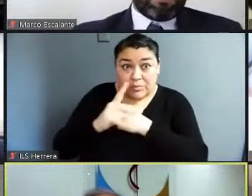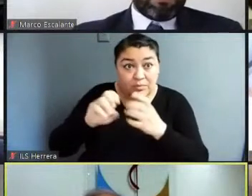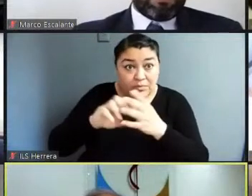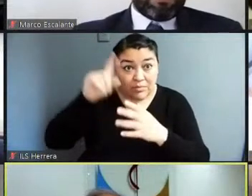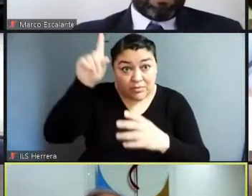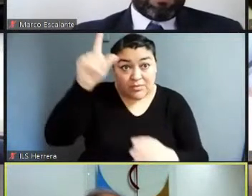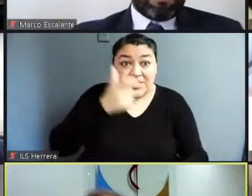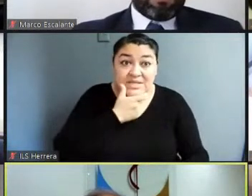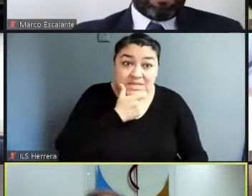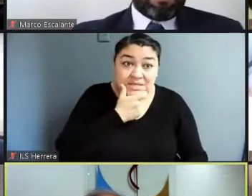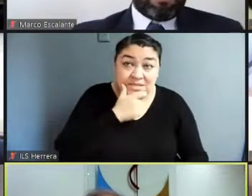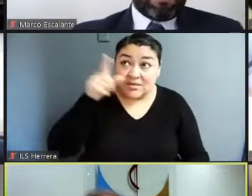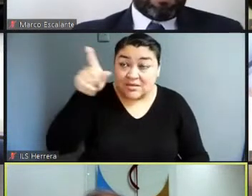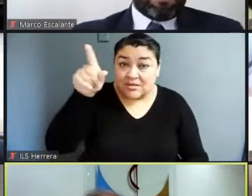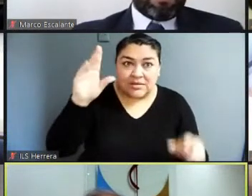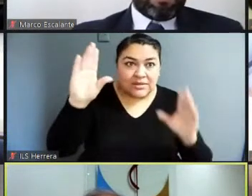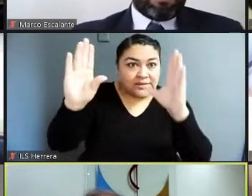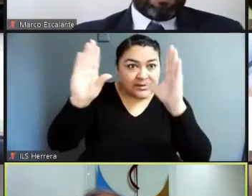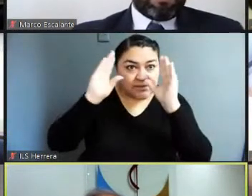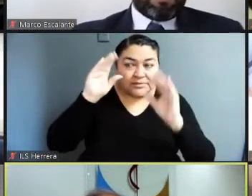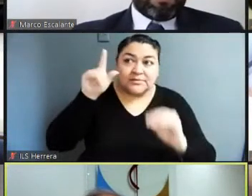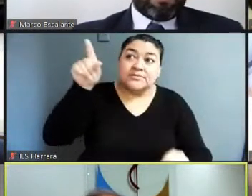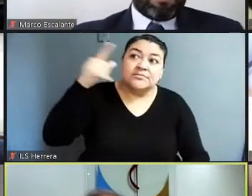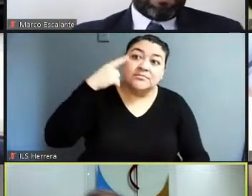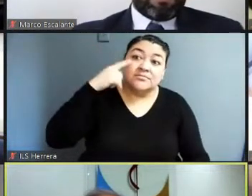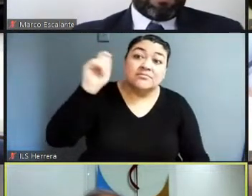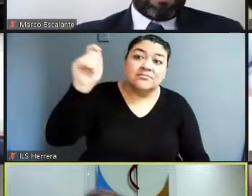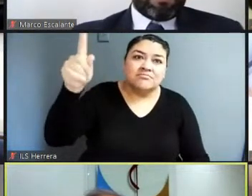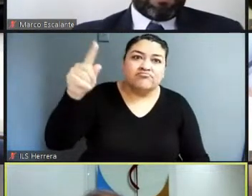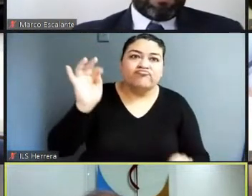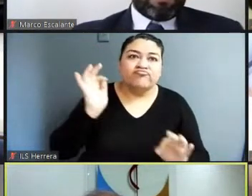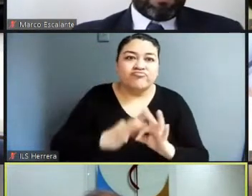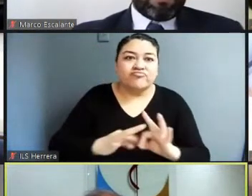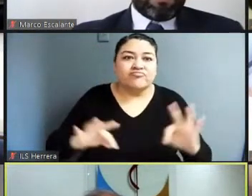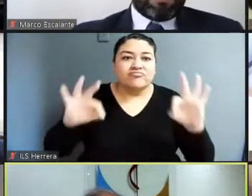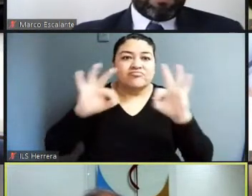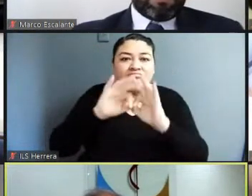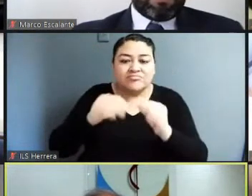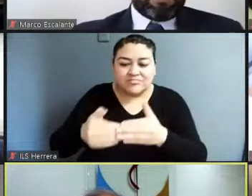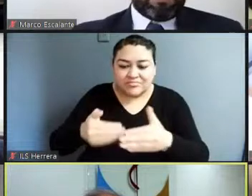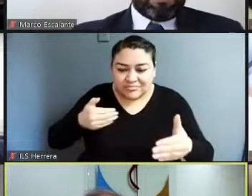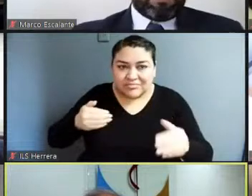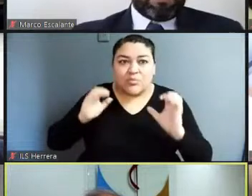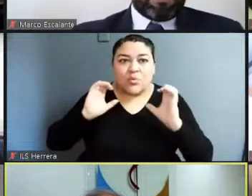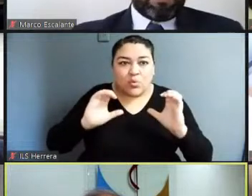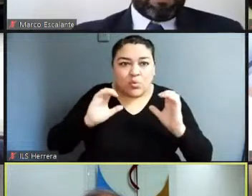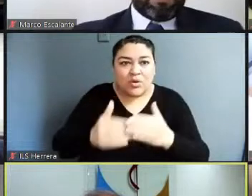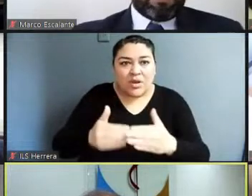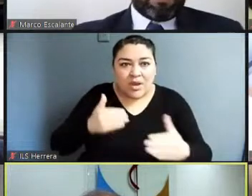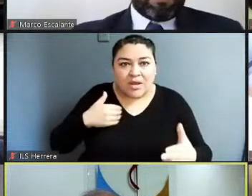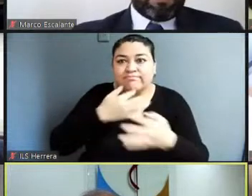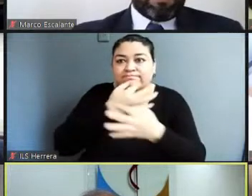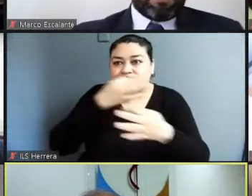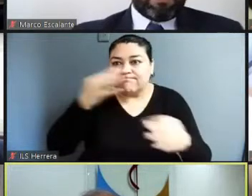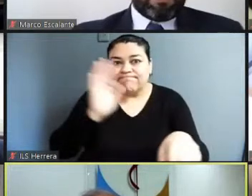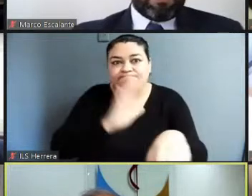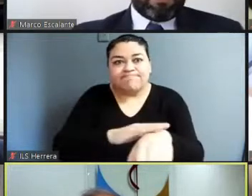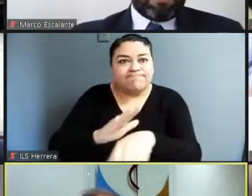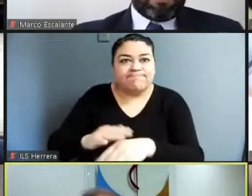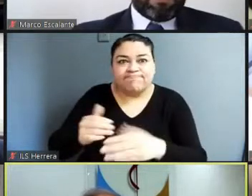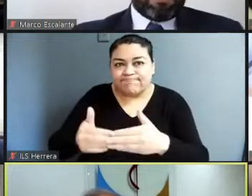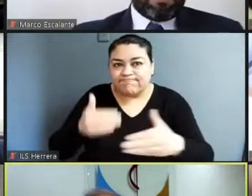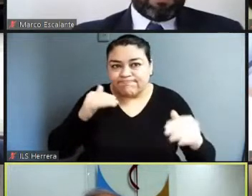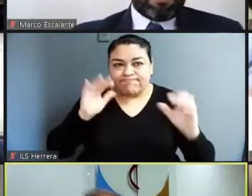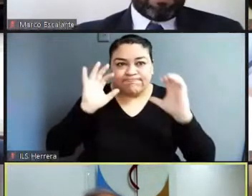them. In other countries like the UK, well, they have taught us that this represents the cornerstone for prevention of